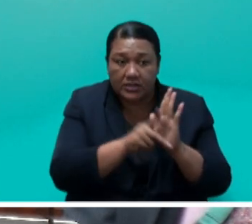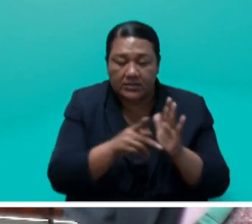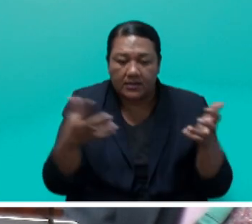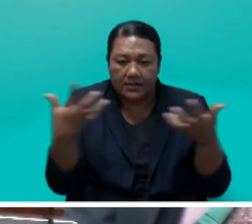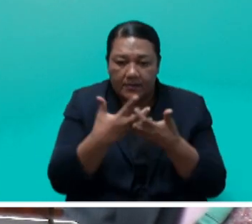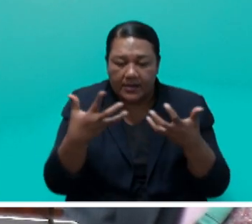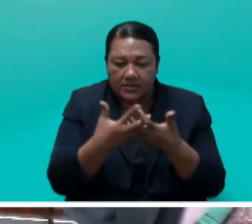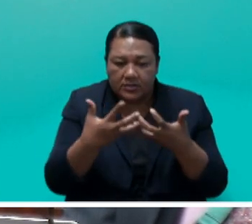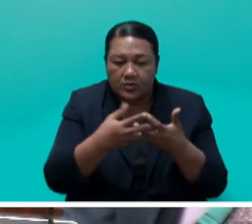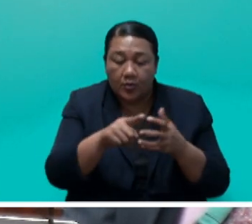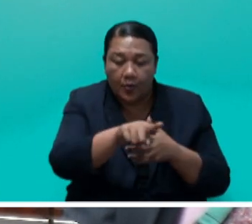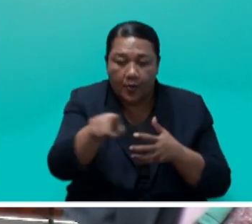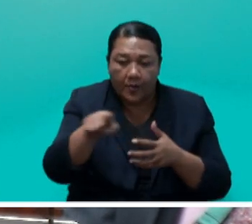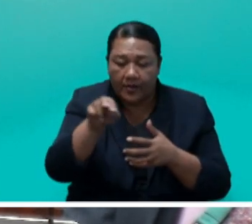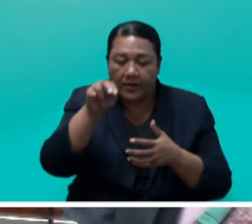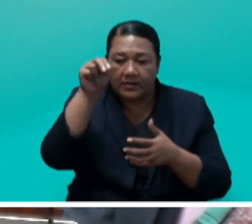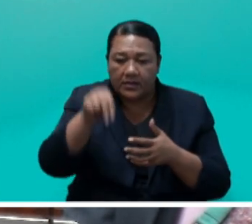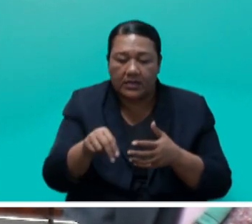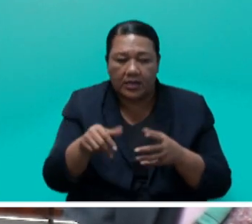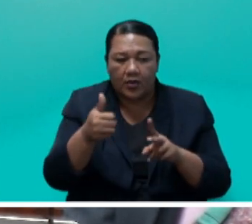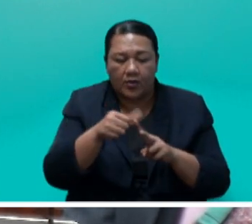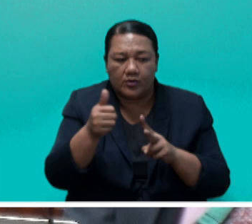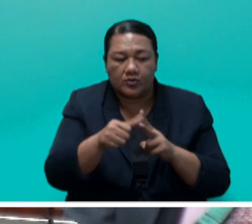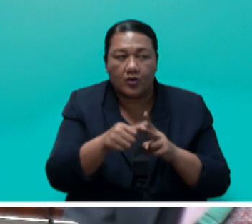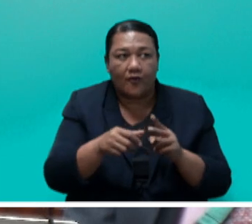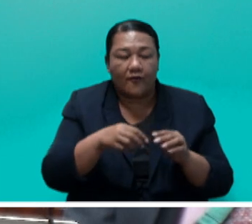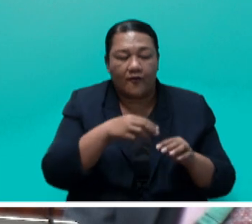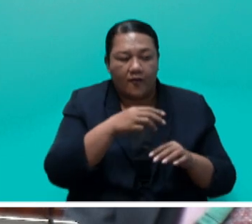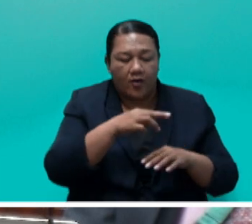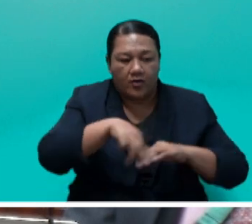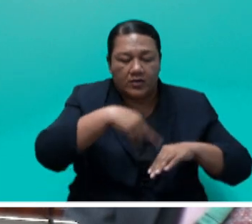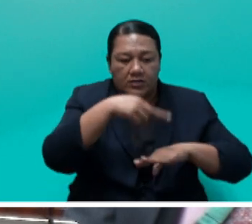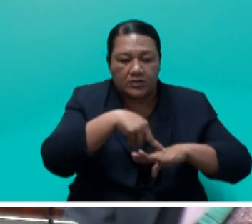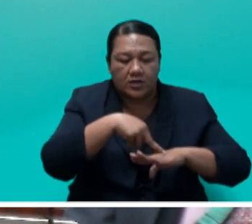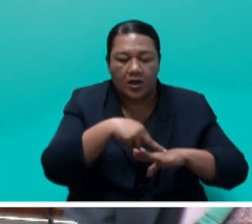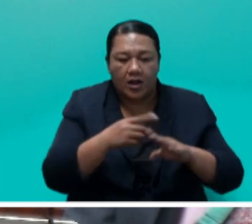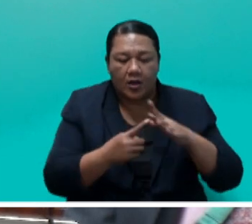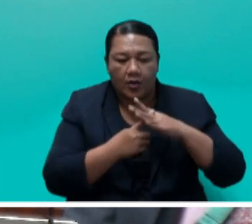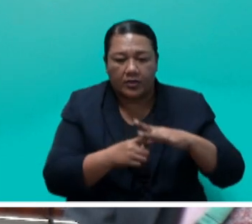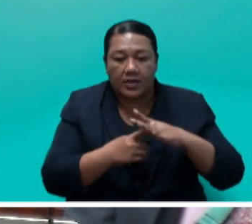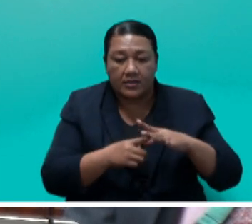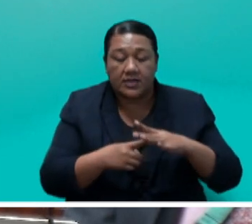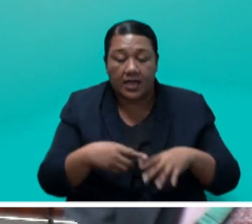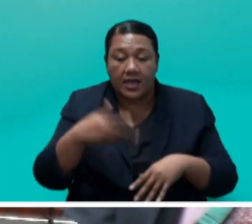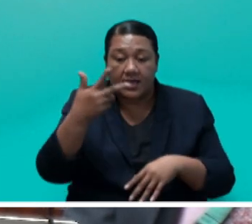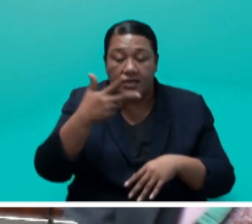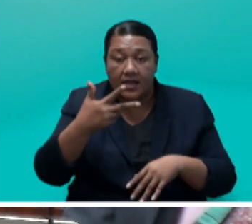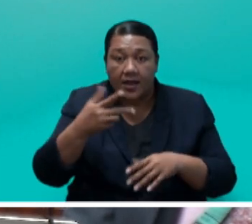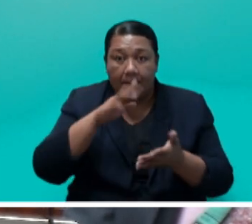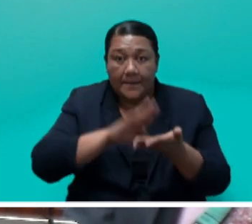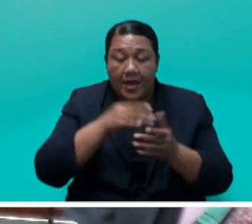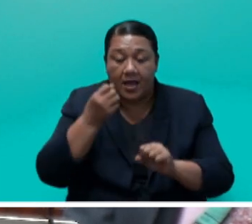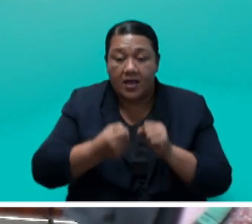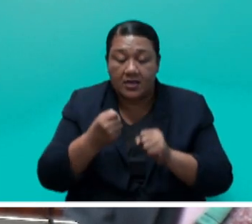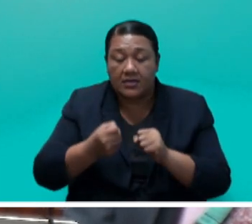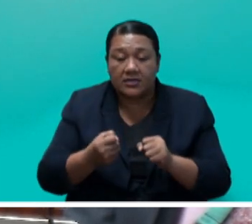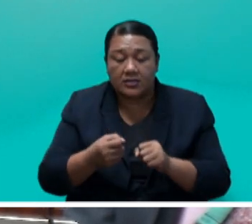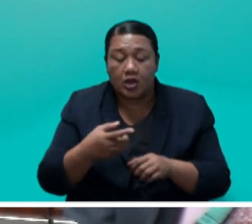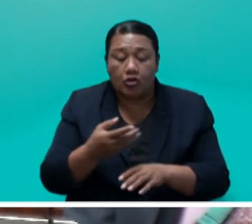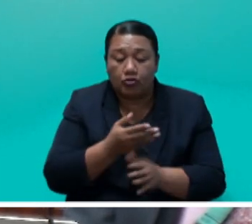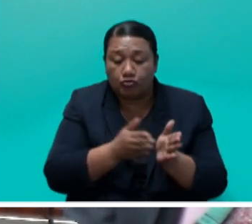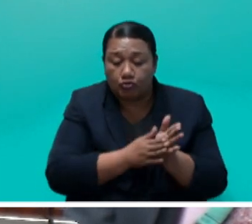while also tailoring them to a specific regional context. On 18 March 2024, during the margins of the Marine